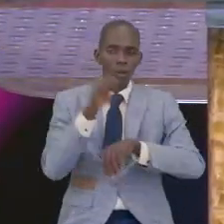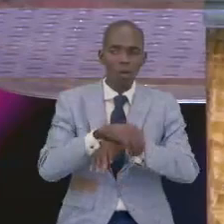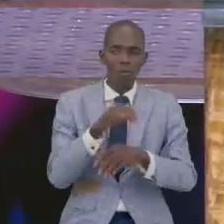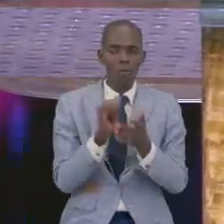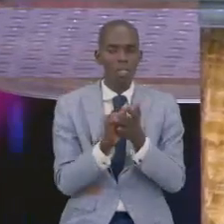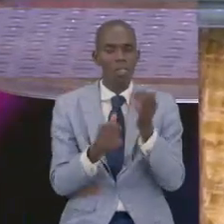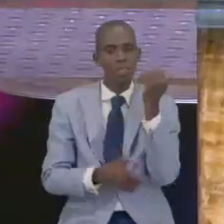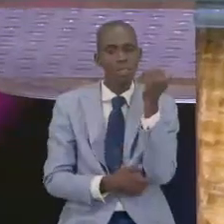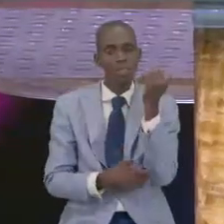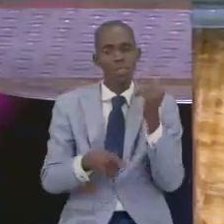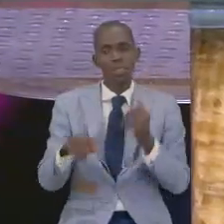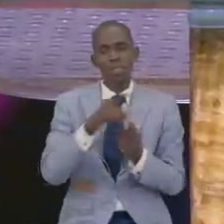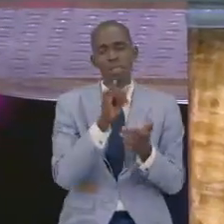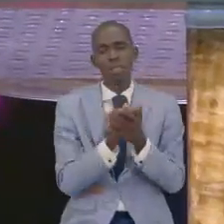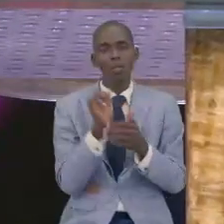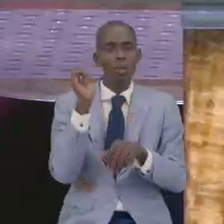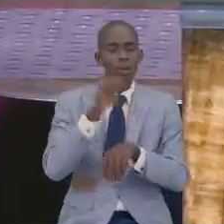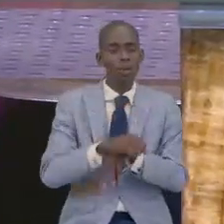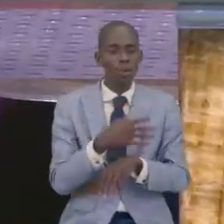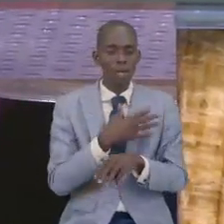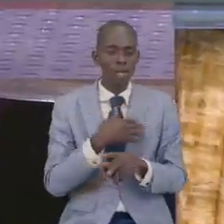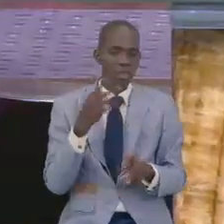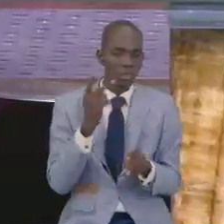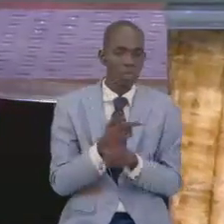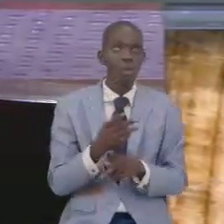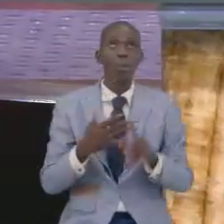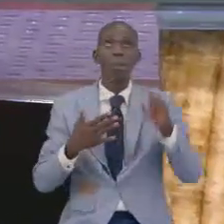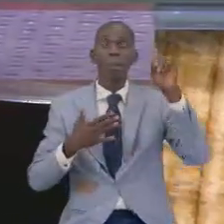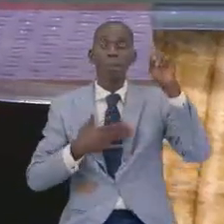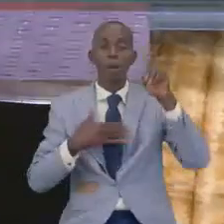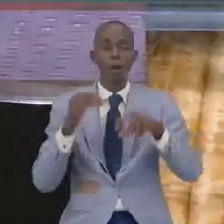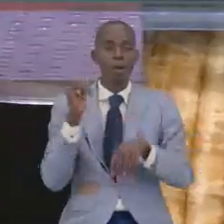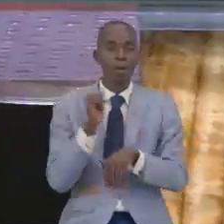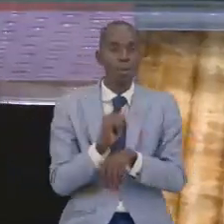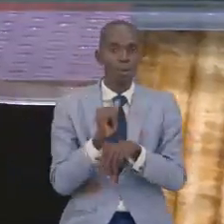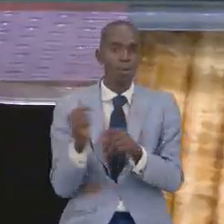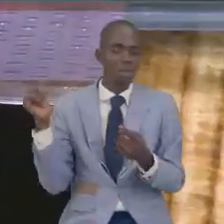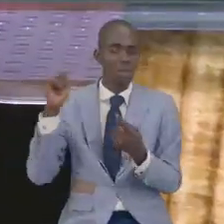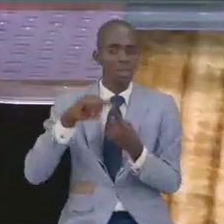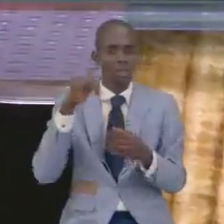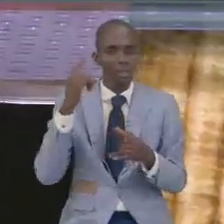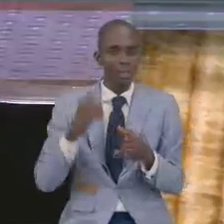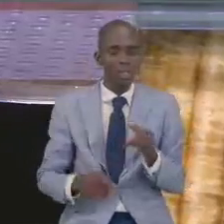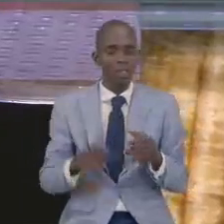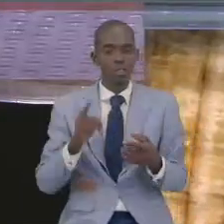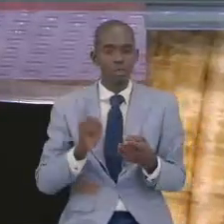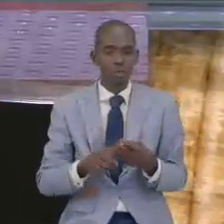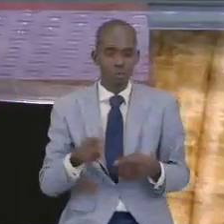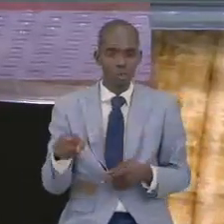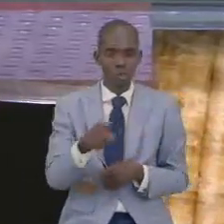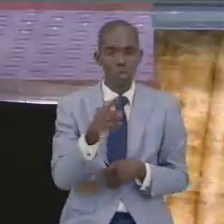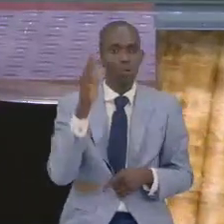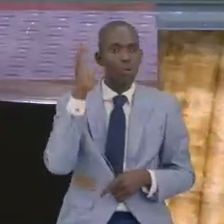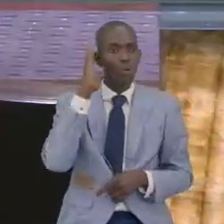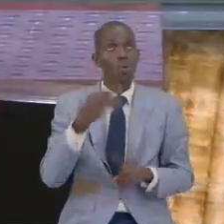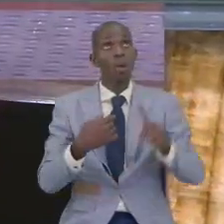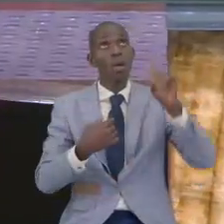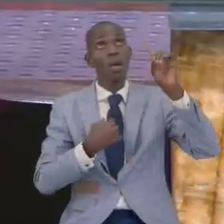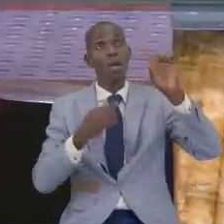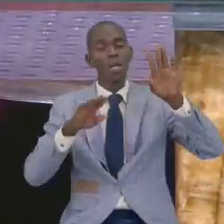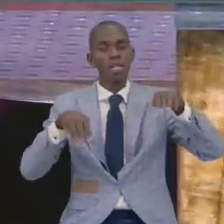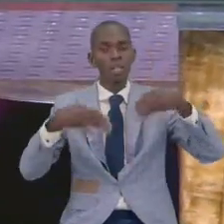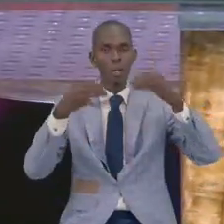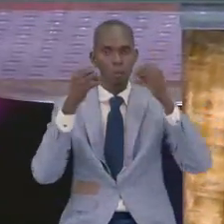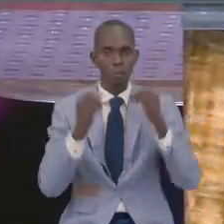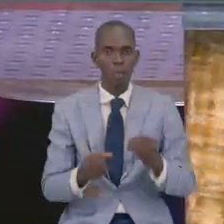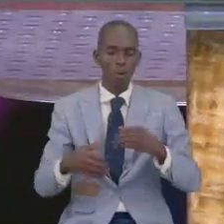temptation. He that overcometh and keepeth my works unto the end, to him will I give power